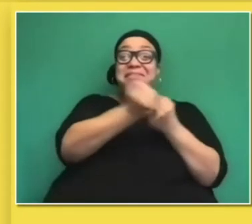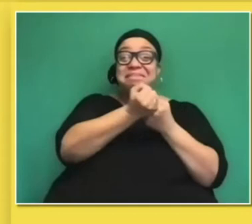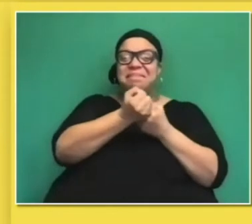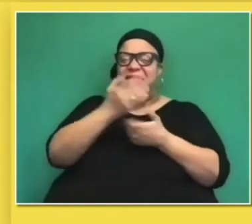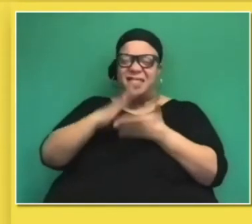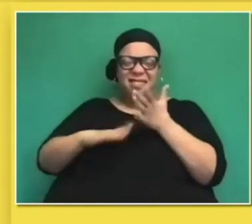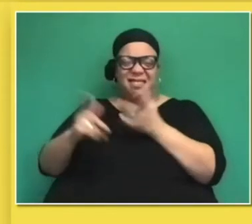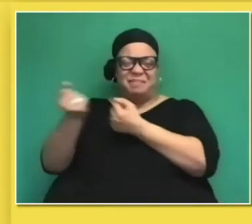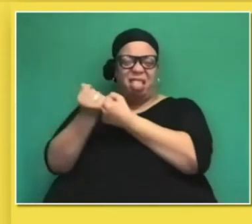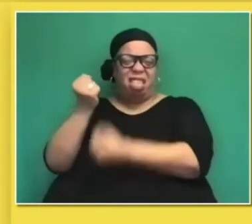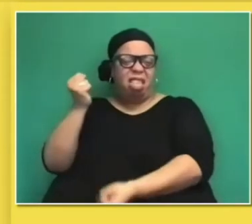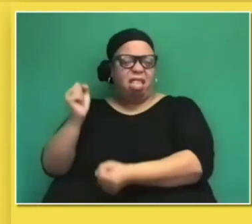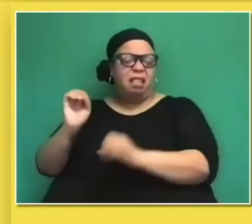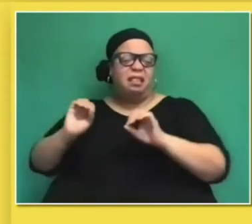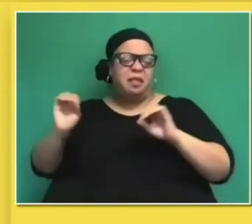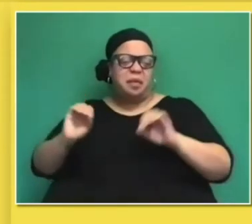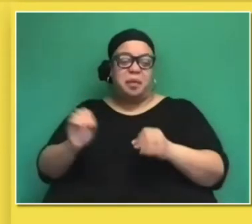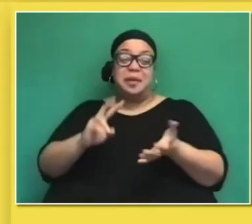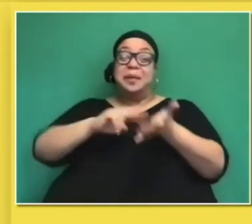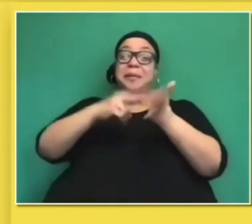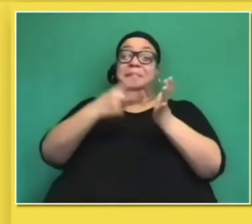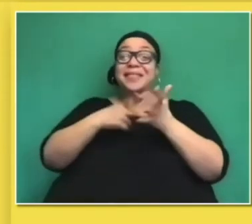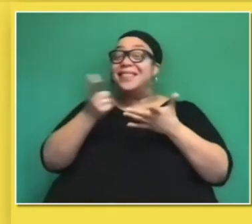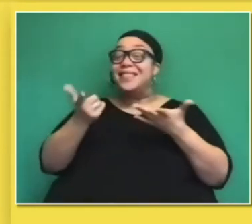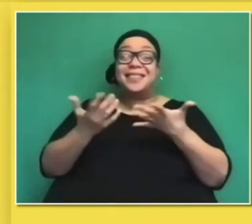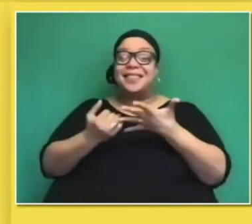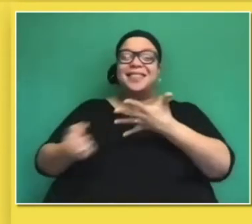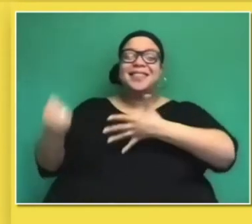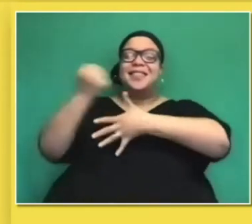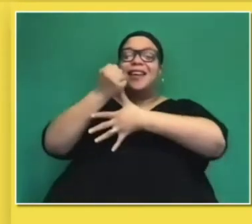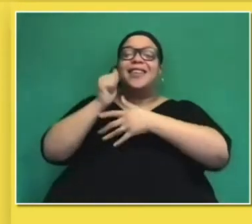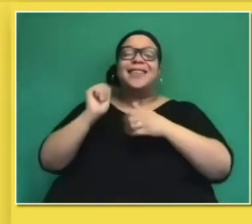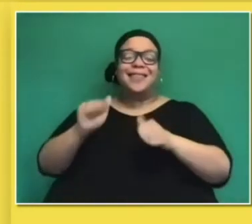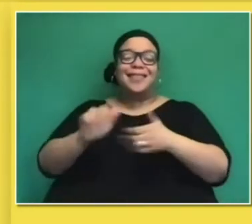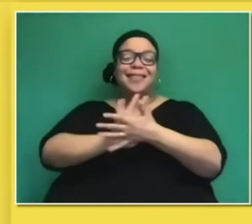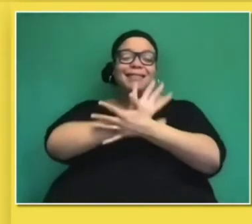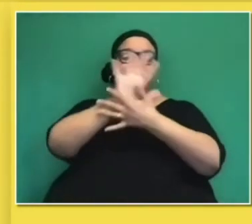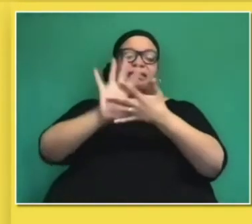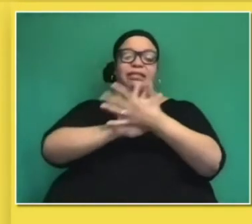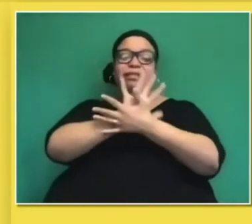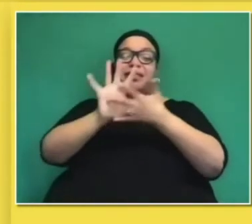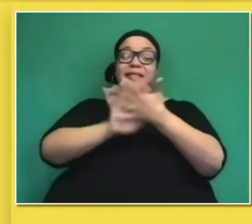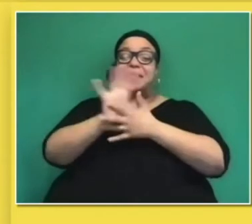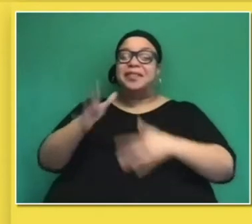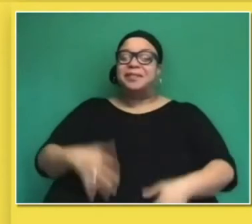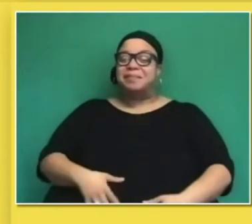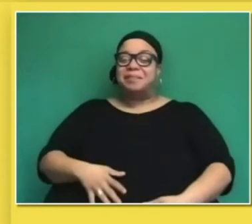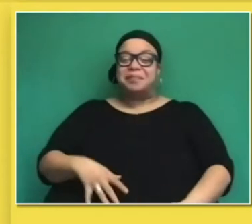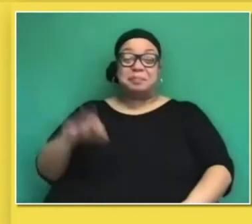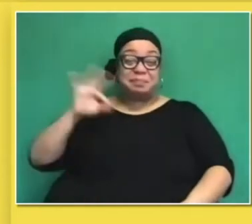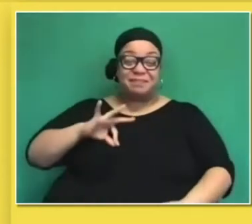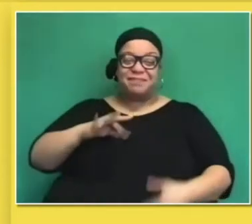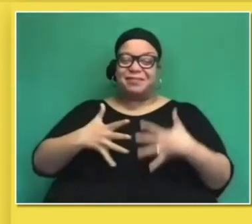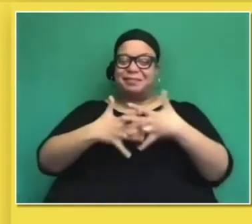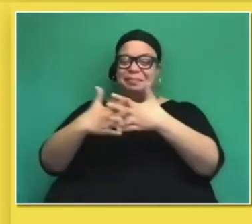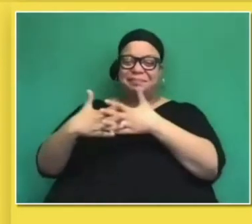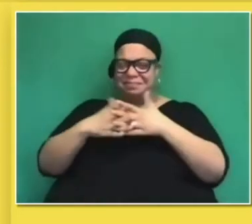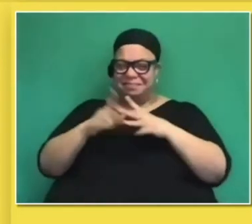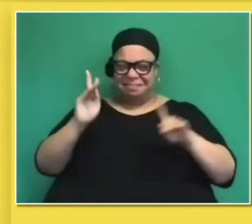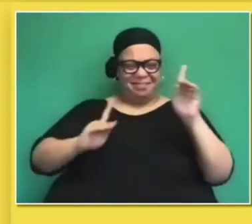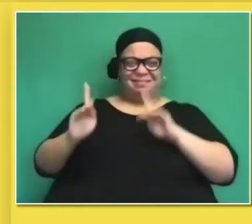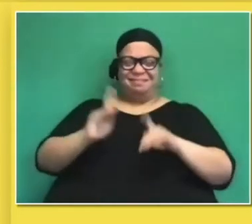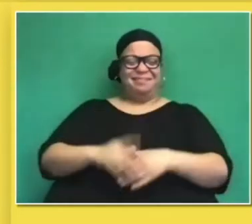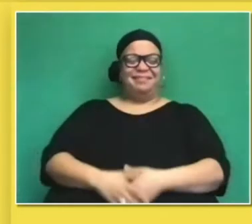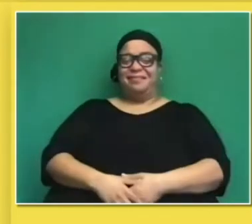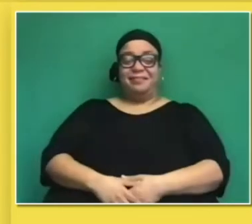much due to Democrats, because Democrats have sometimes given in to the exploitation. They've accepted